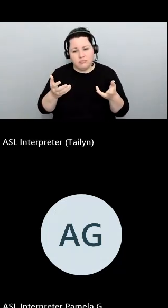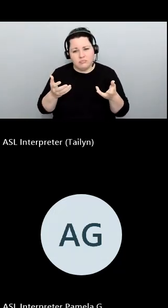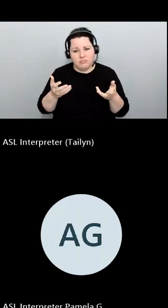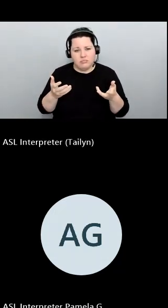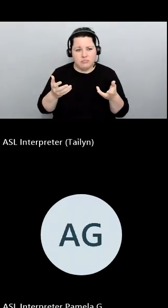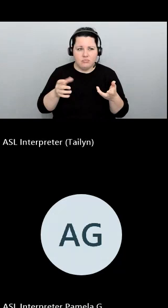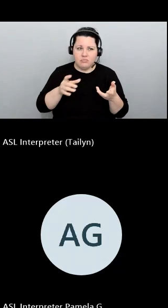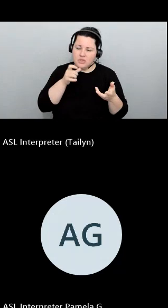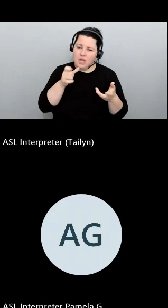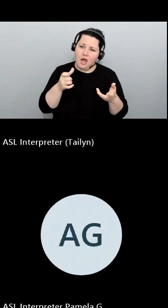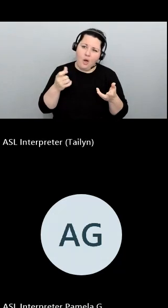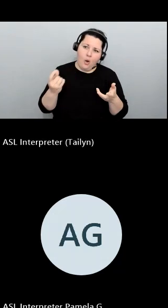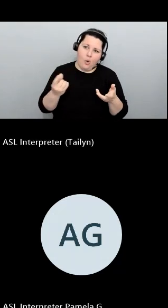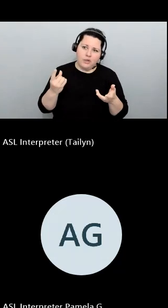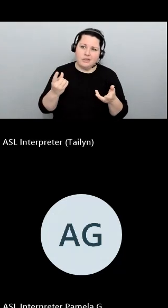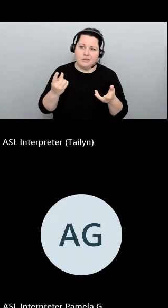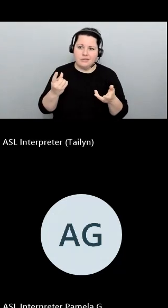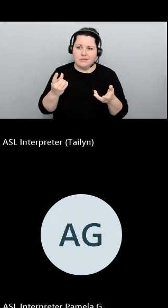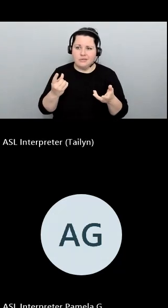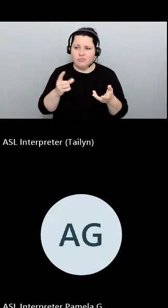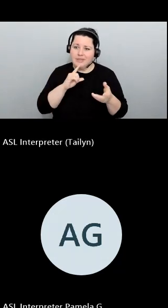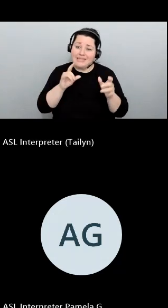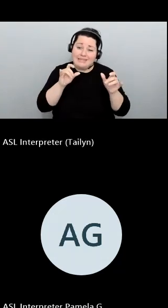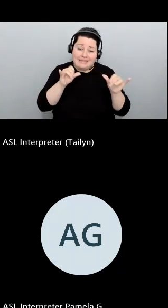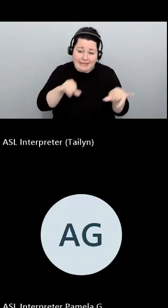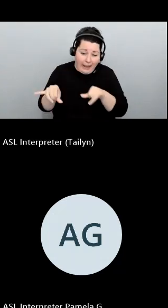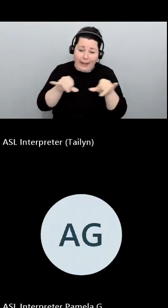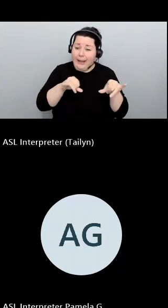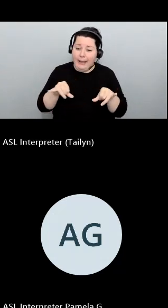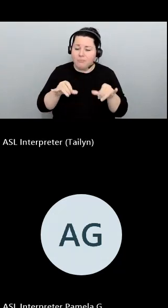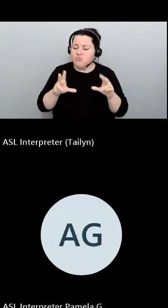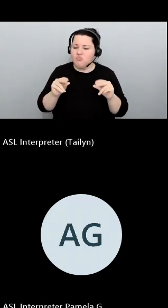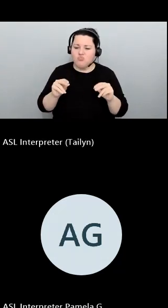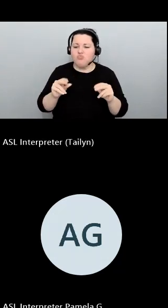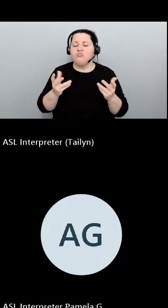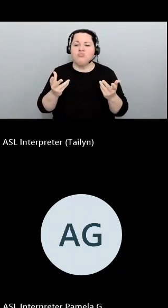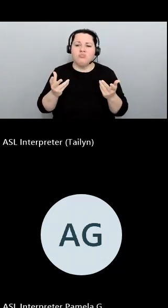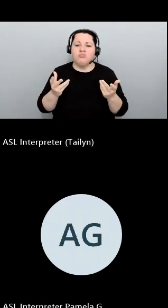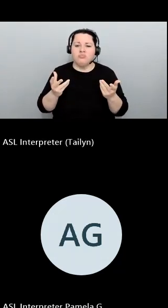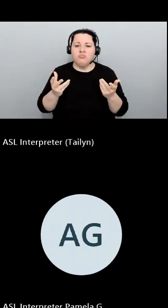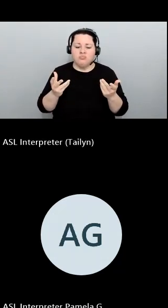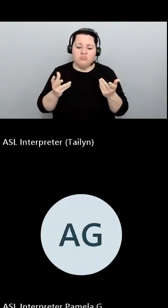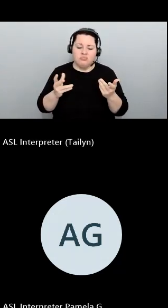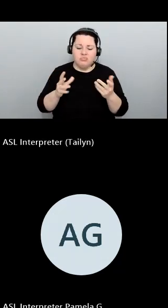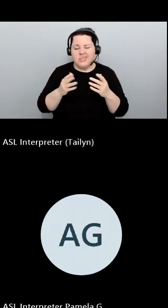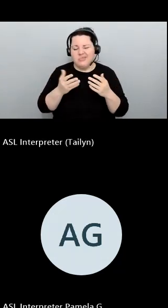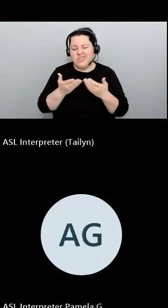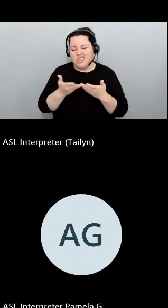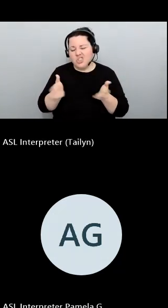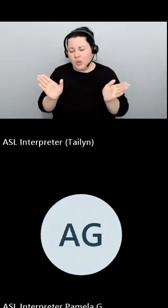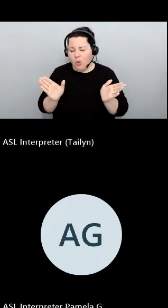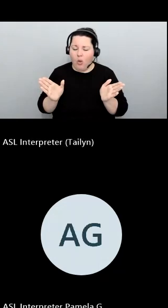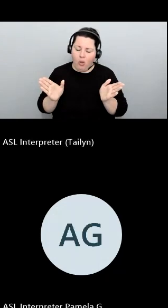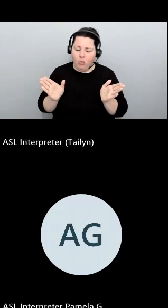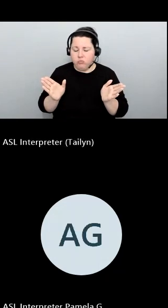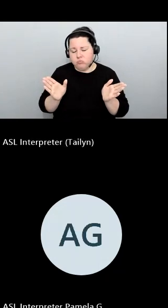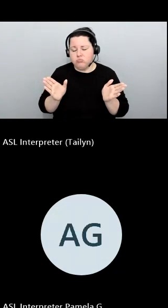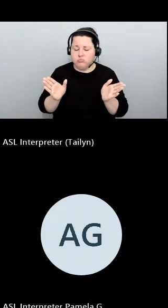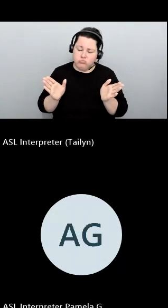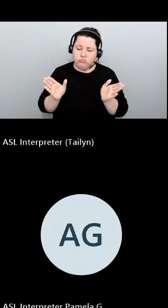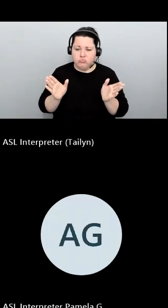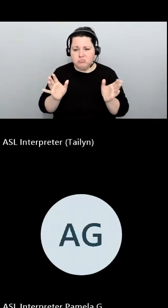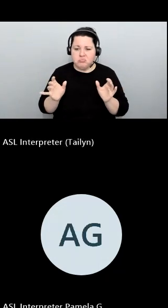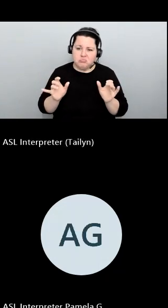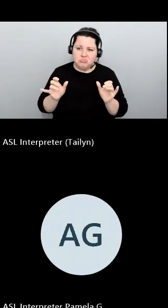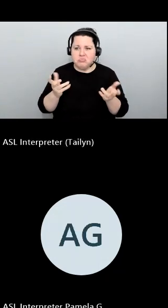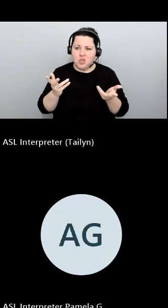what makes up the local. But it does, make sense overall from generally as a number